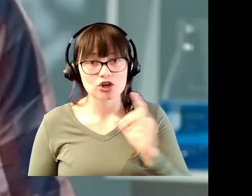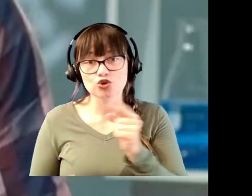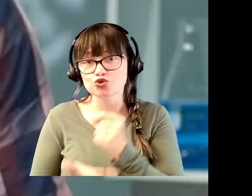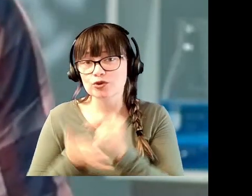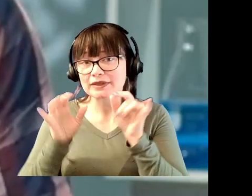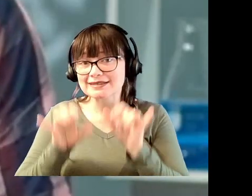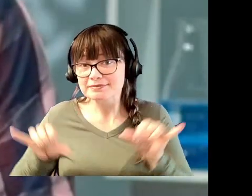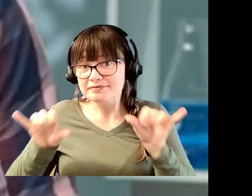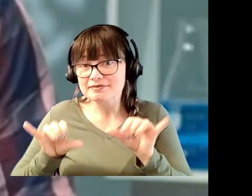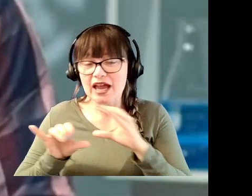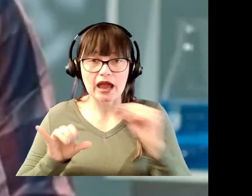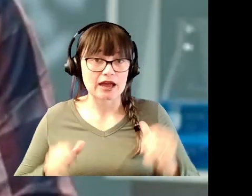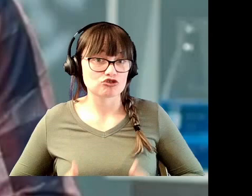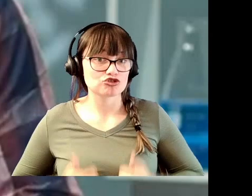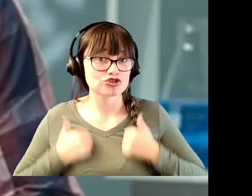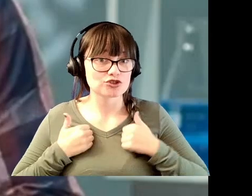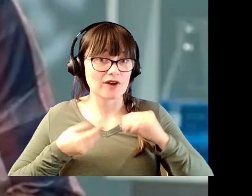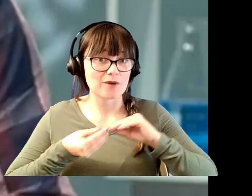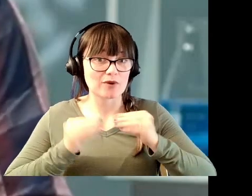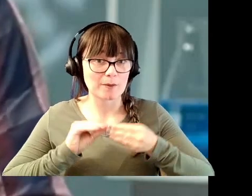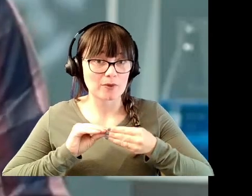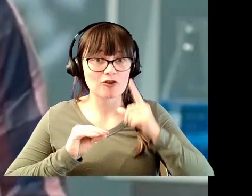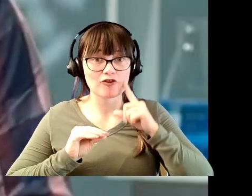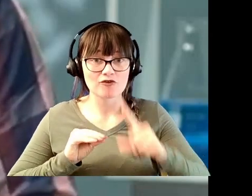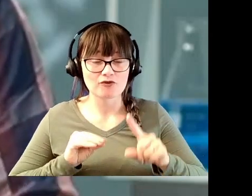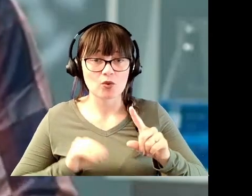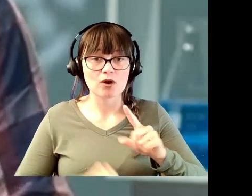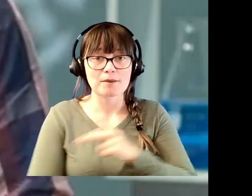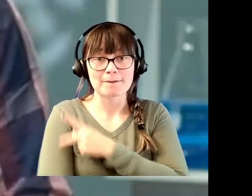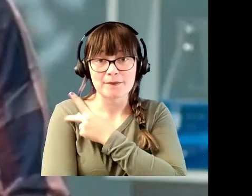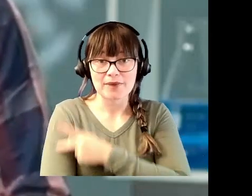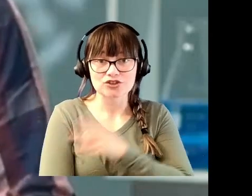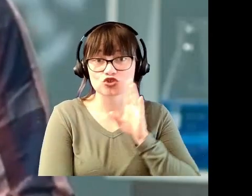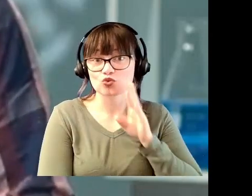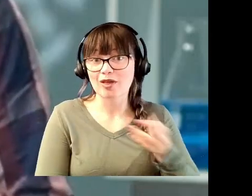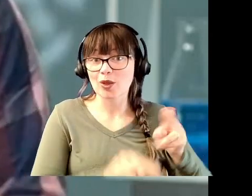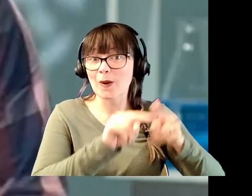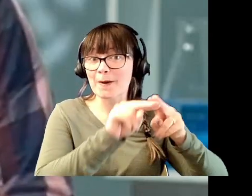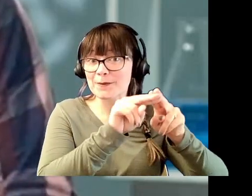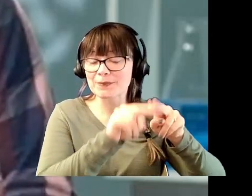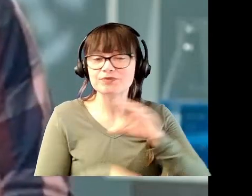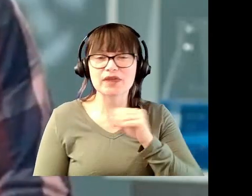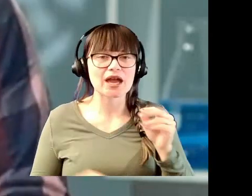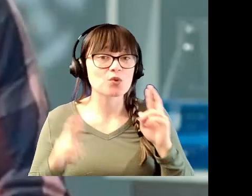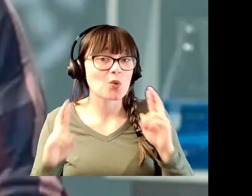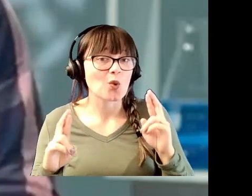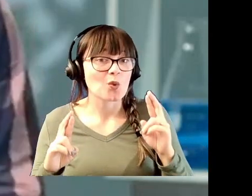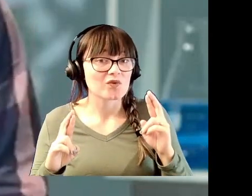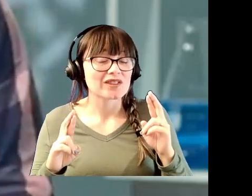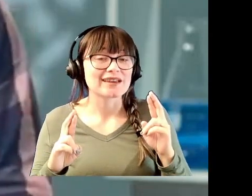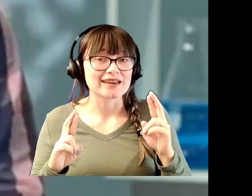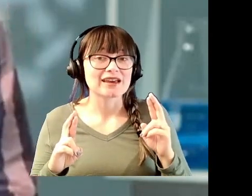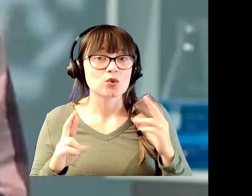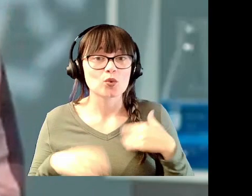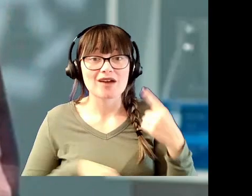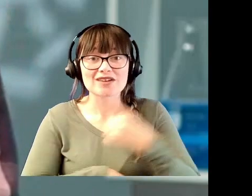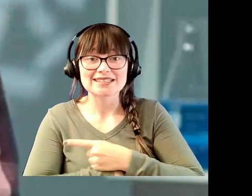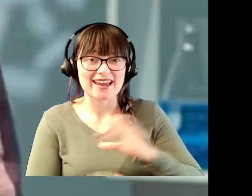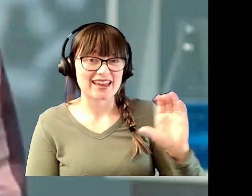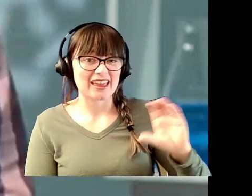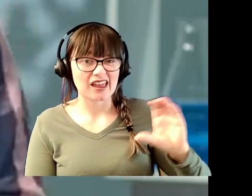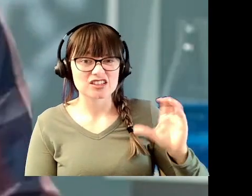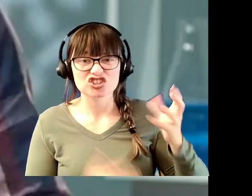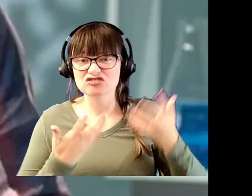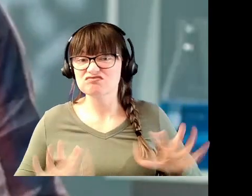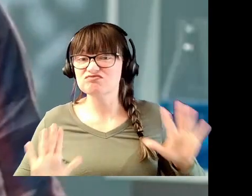hopefully the survivability of our cancer patients goes up, and hopefully we have a day where where cancer is a thing of the